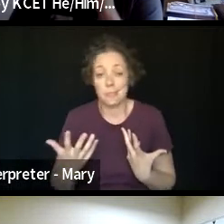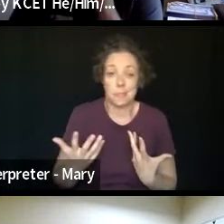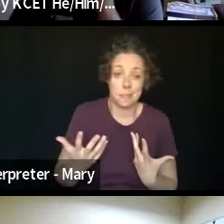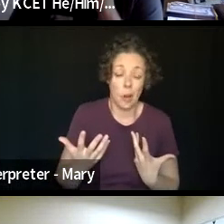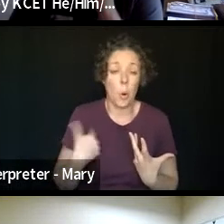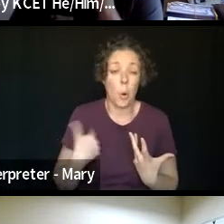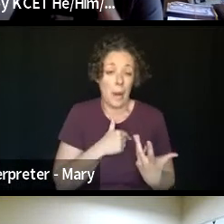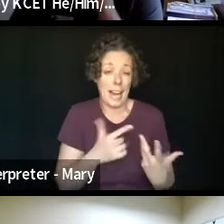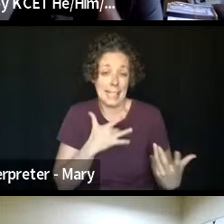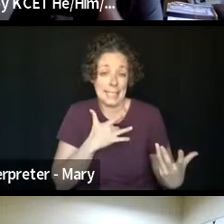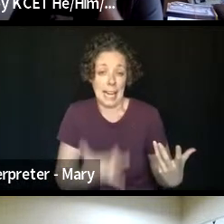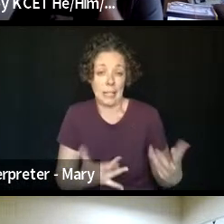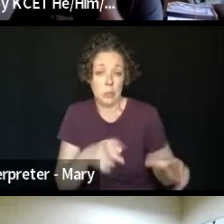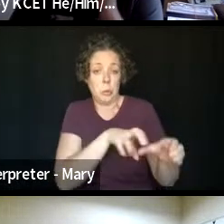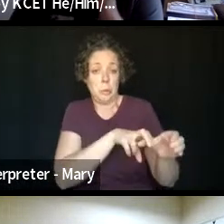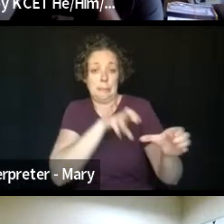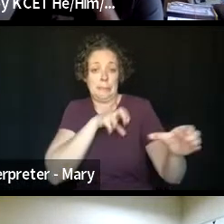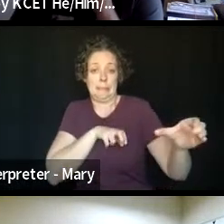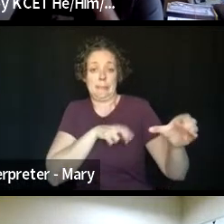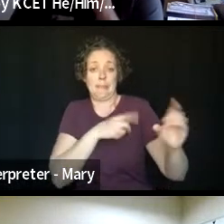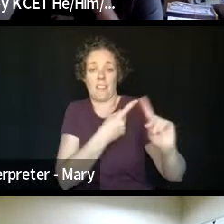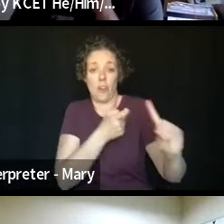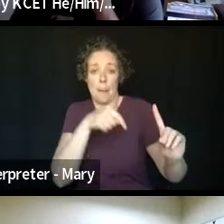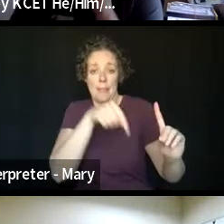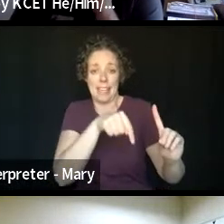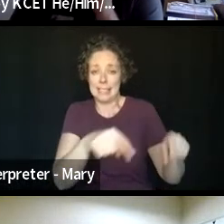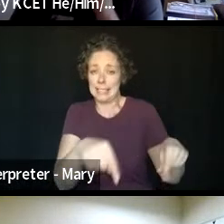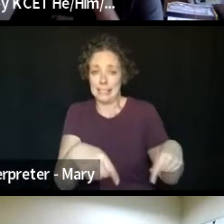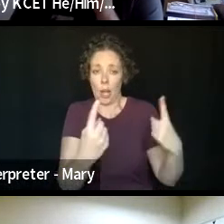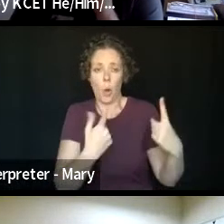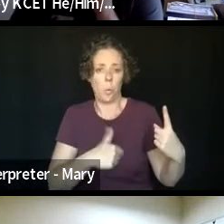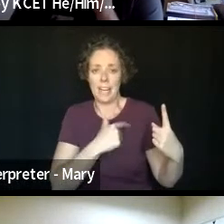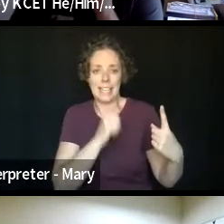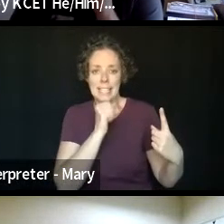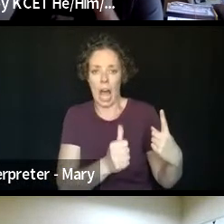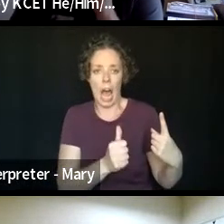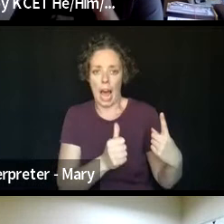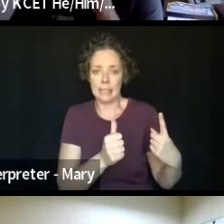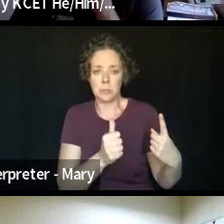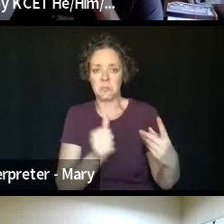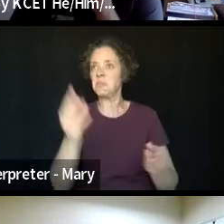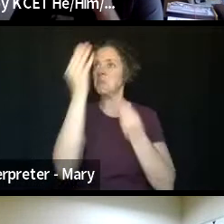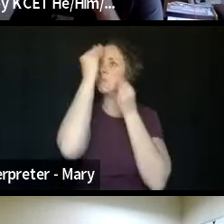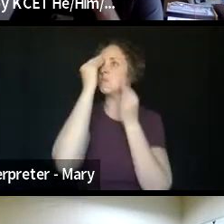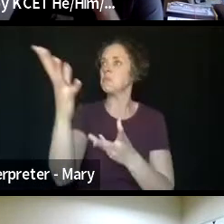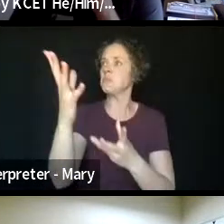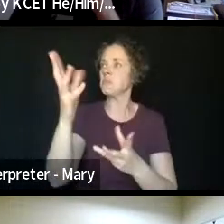out of this one. I don't believe we took a stance on it. So